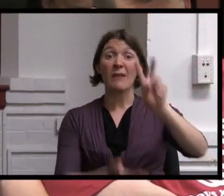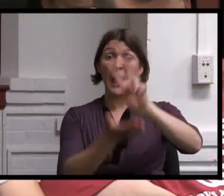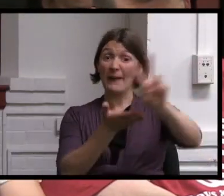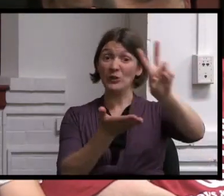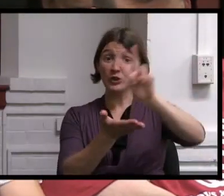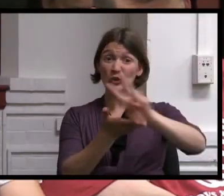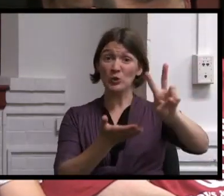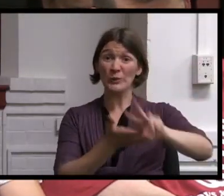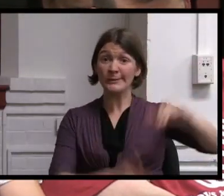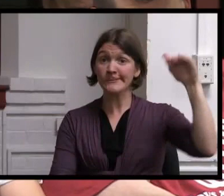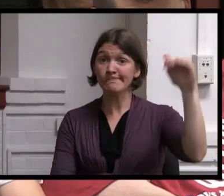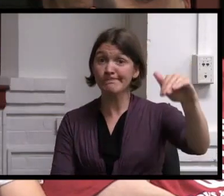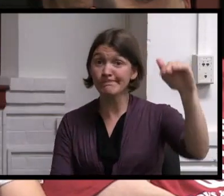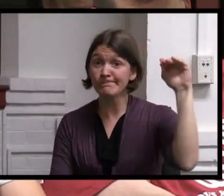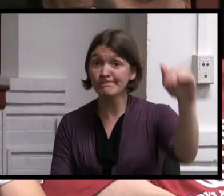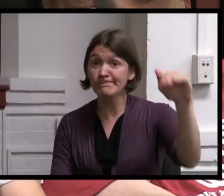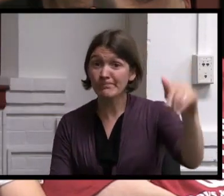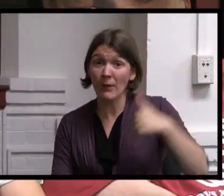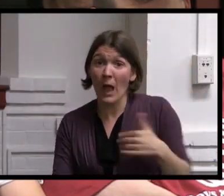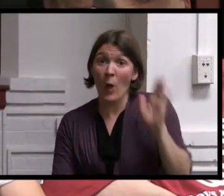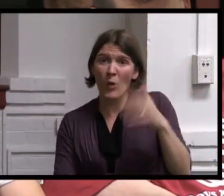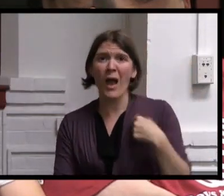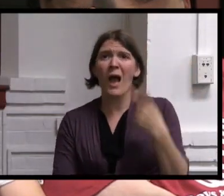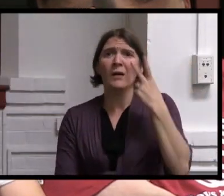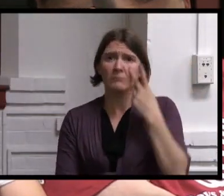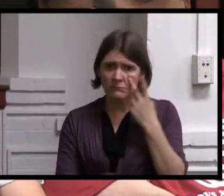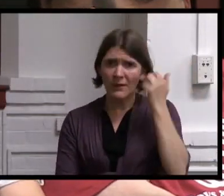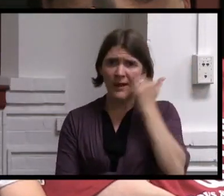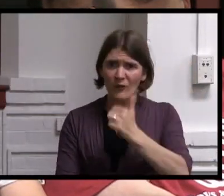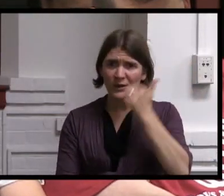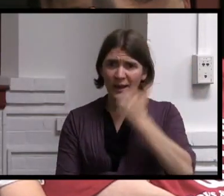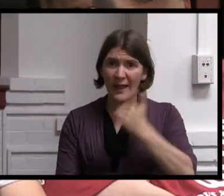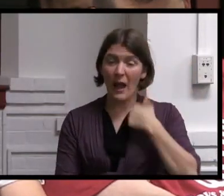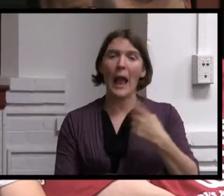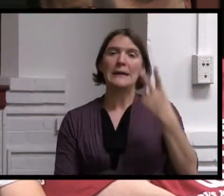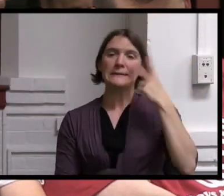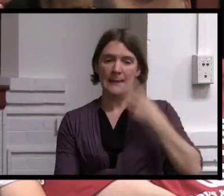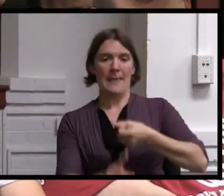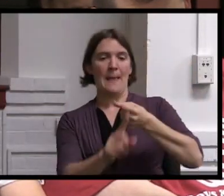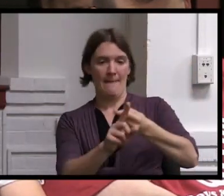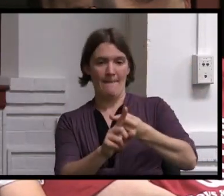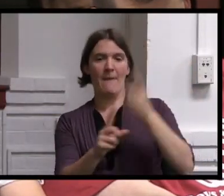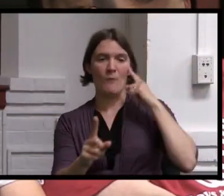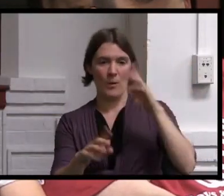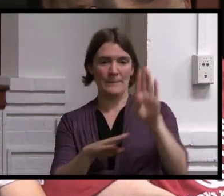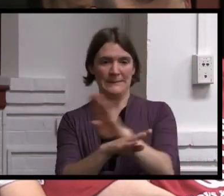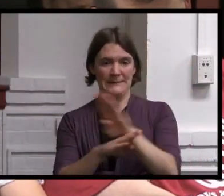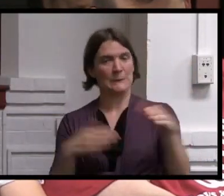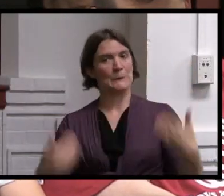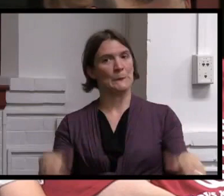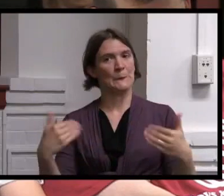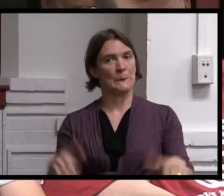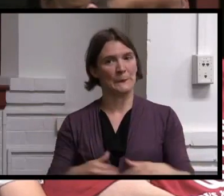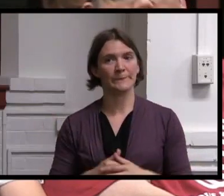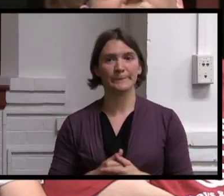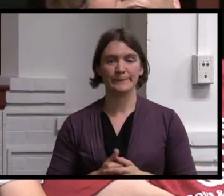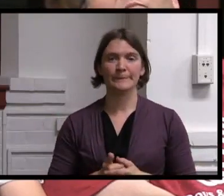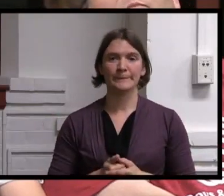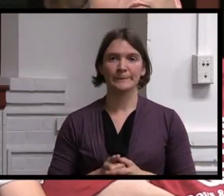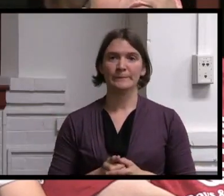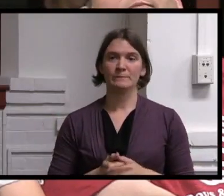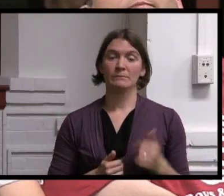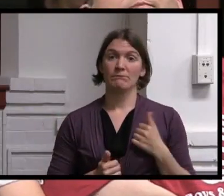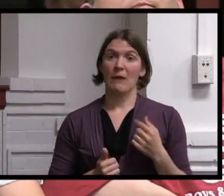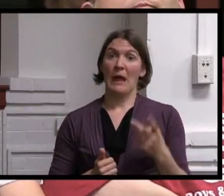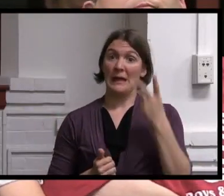2 weeks and talk about it, because I see it, and I see what it does to the people downtown, and